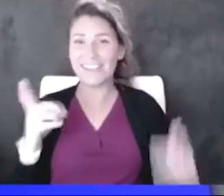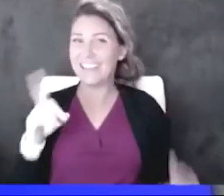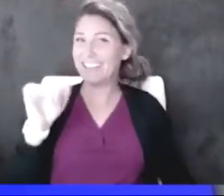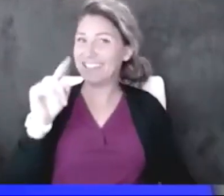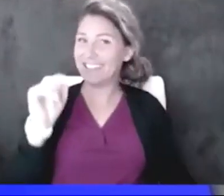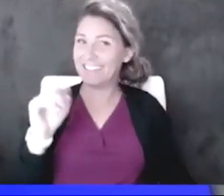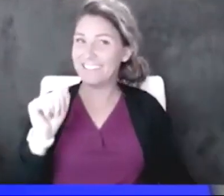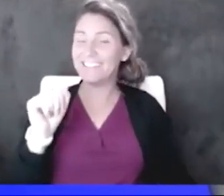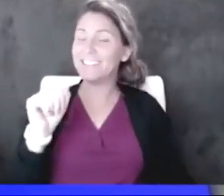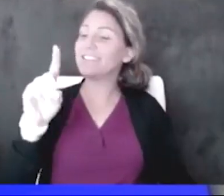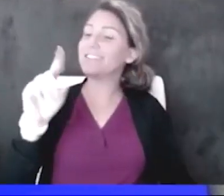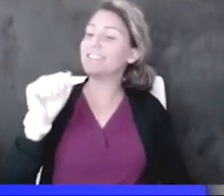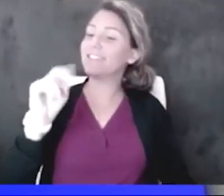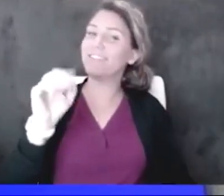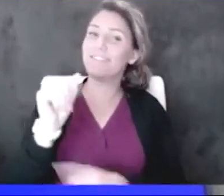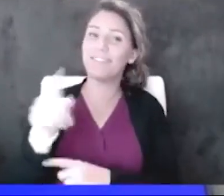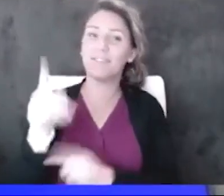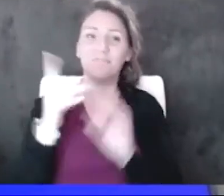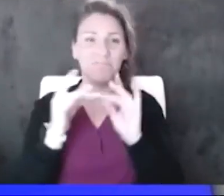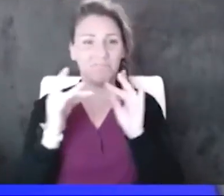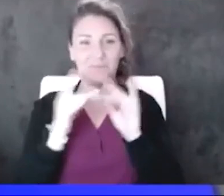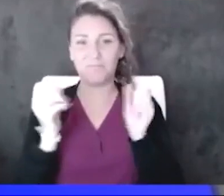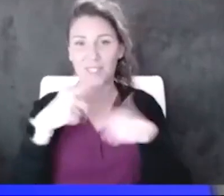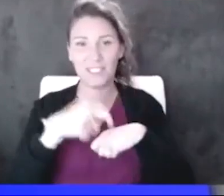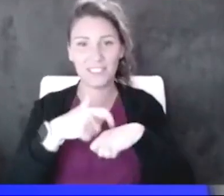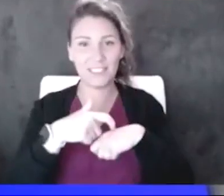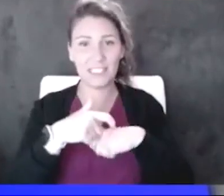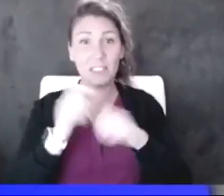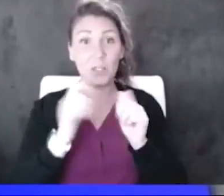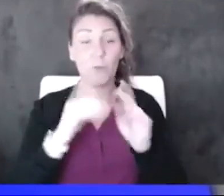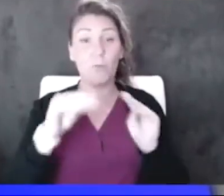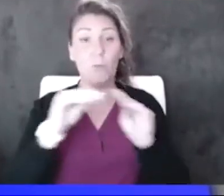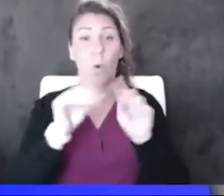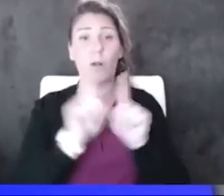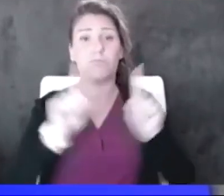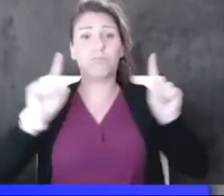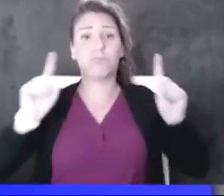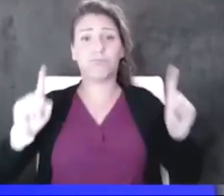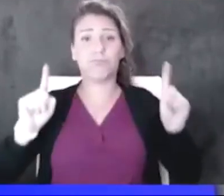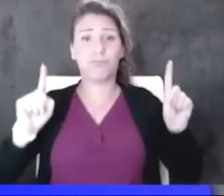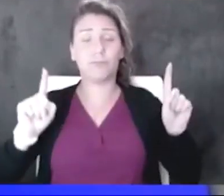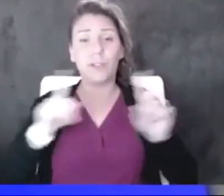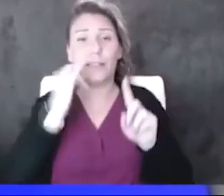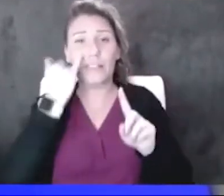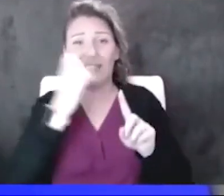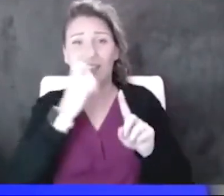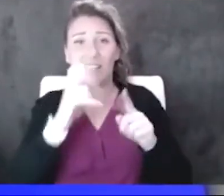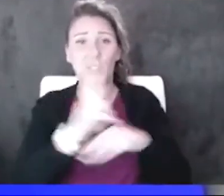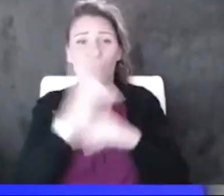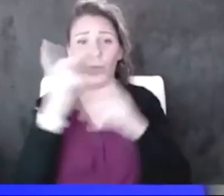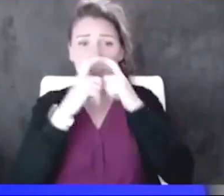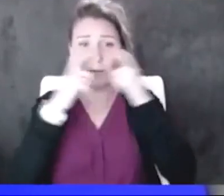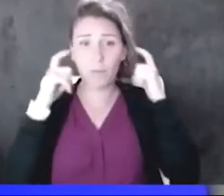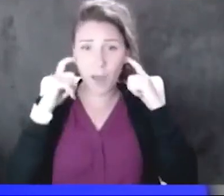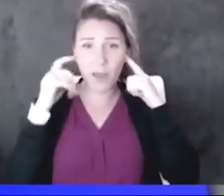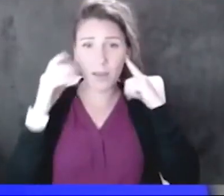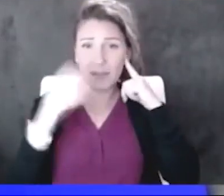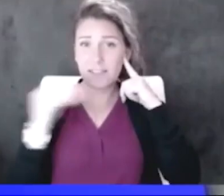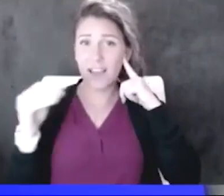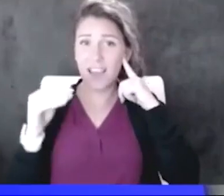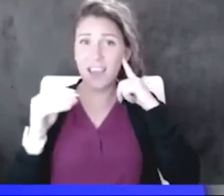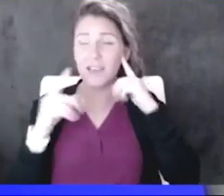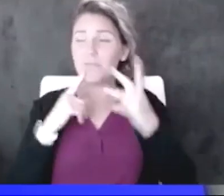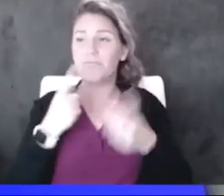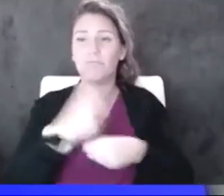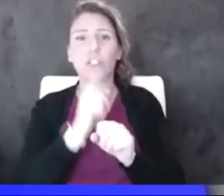multiple times, the further apart you can be, especially if you're not wearing a mask, increasing the distance between one another.